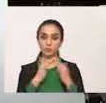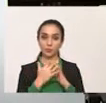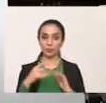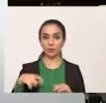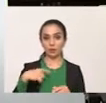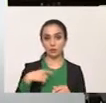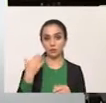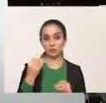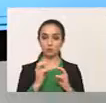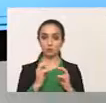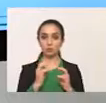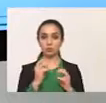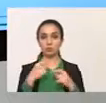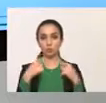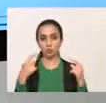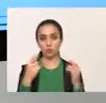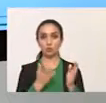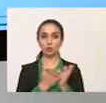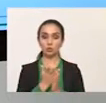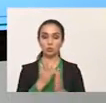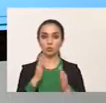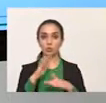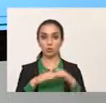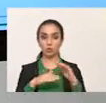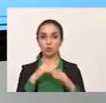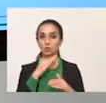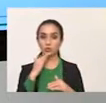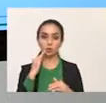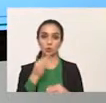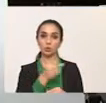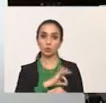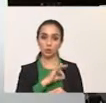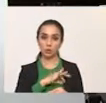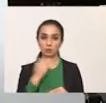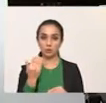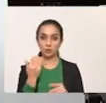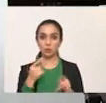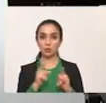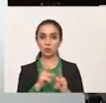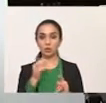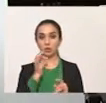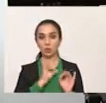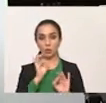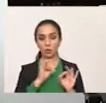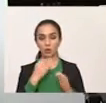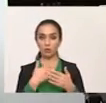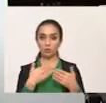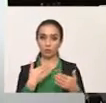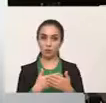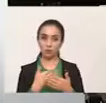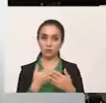xo'jaligida, sanoatda, turli sohalarda juda ko'p qo'llanilardi. Ulardan dori vositalari